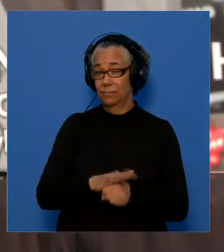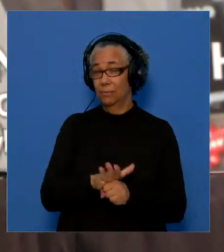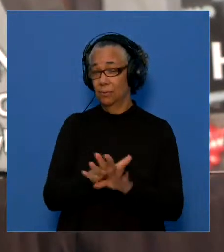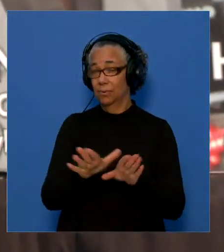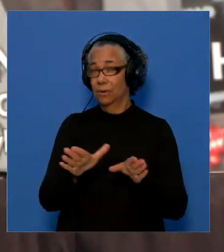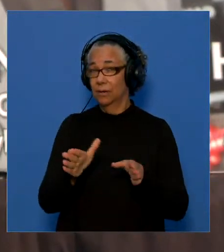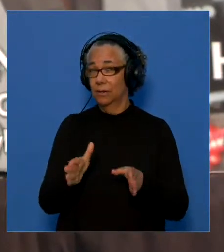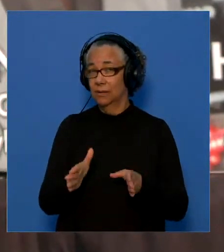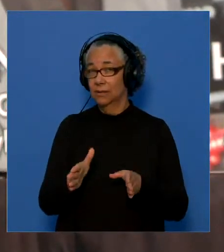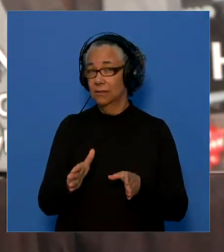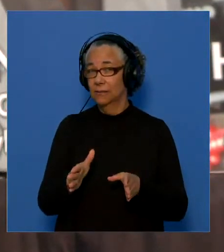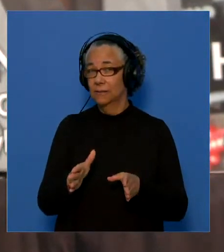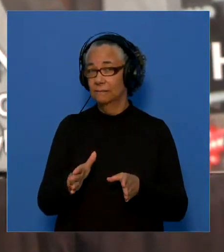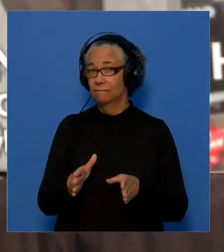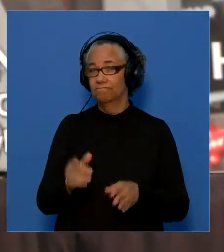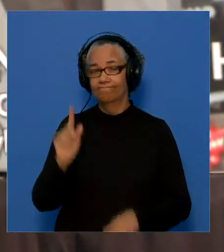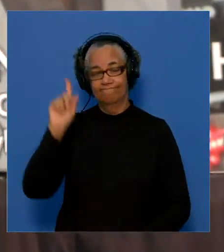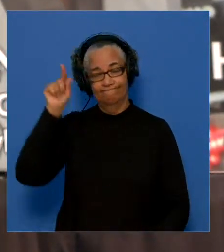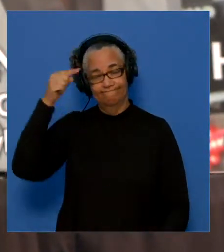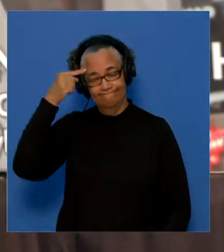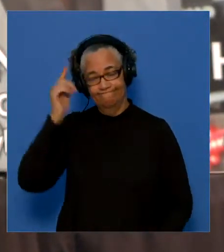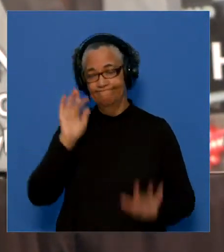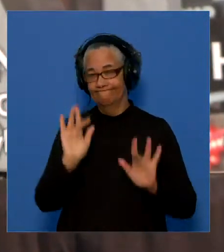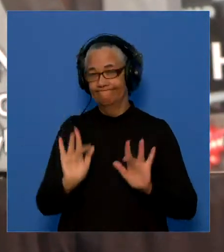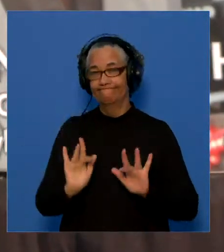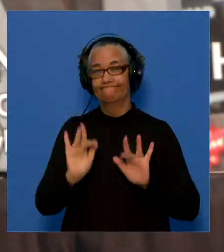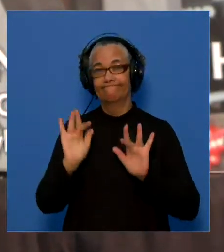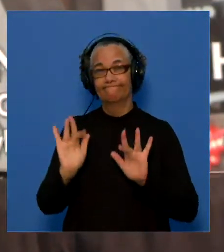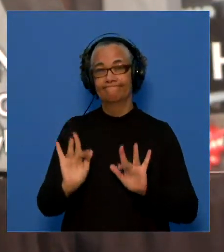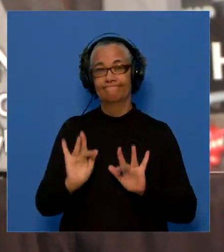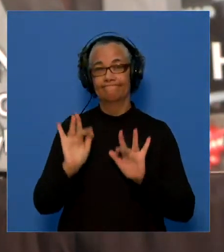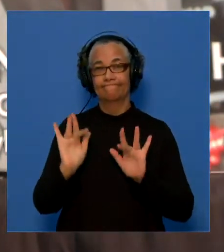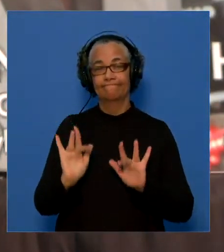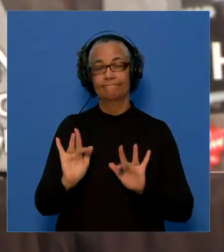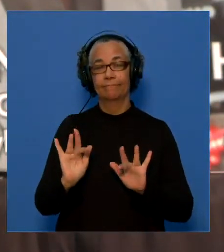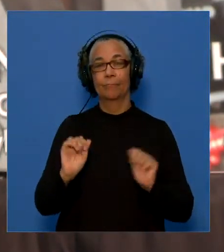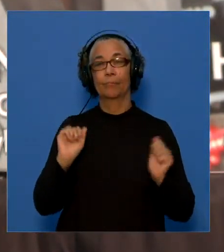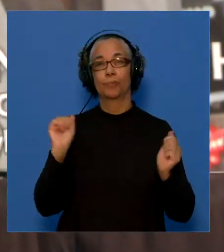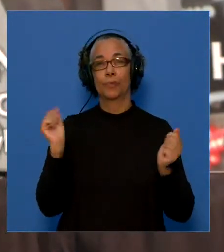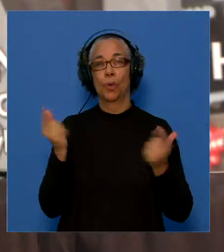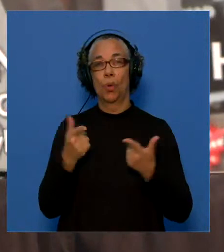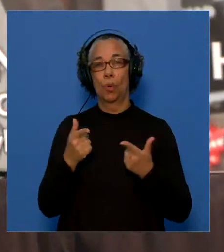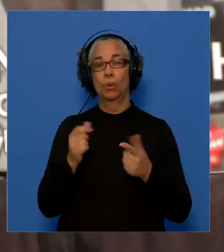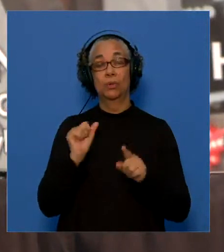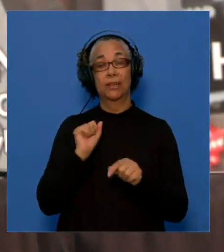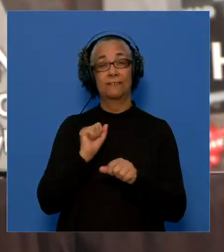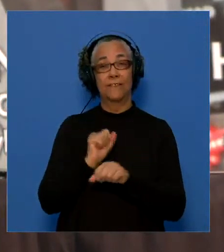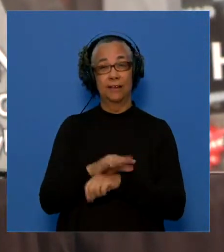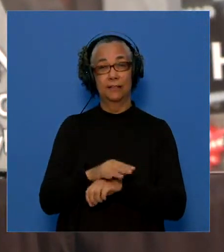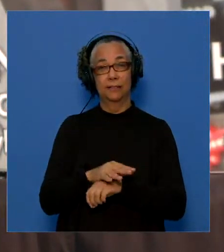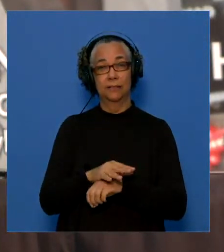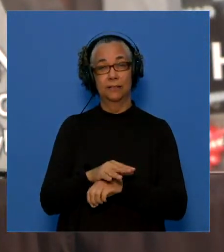The government empathizes with all who were affected.